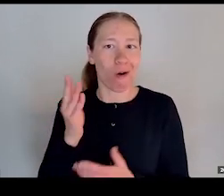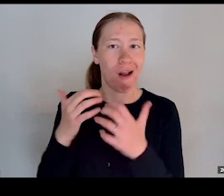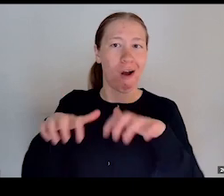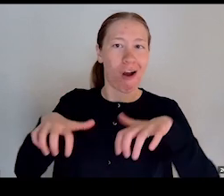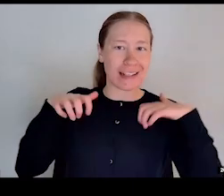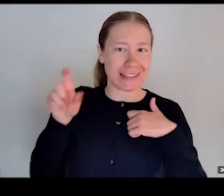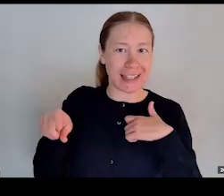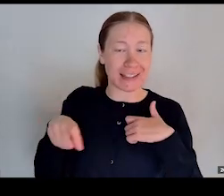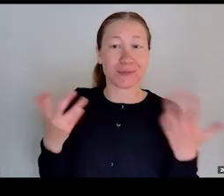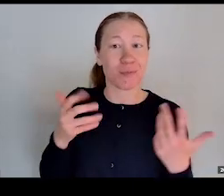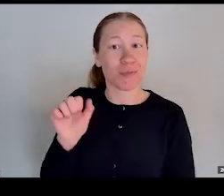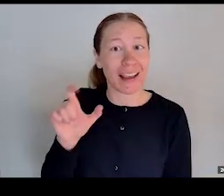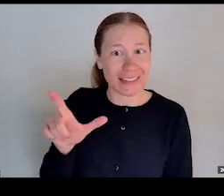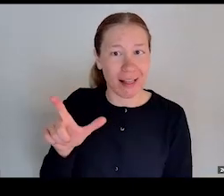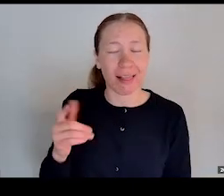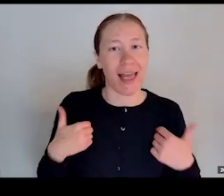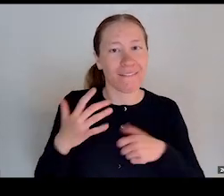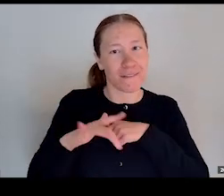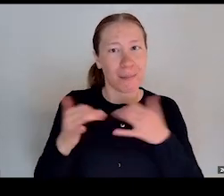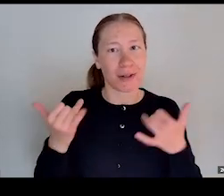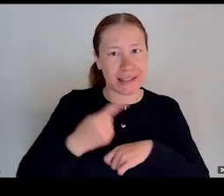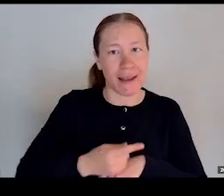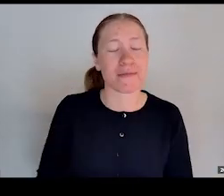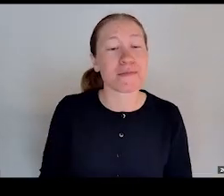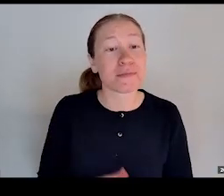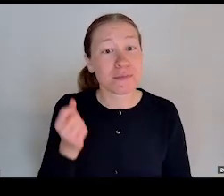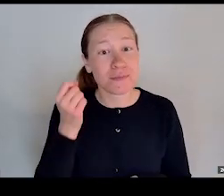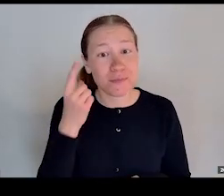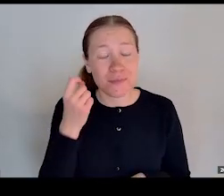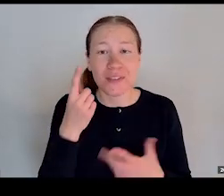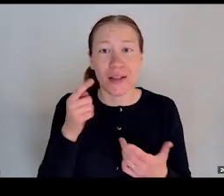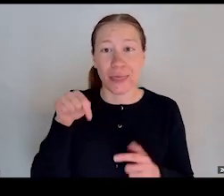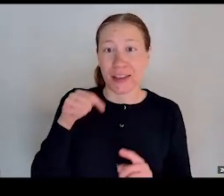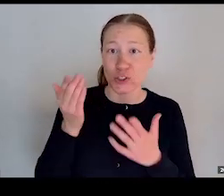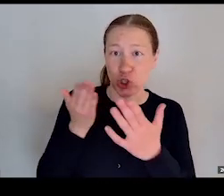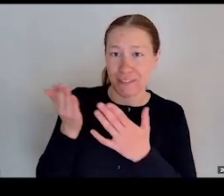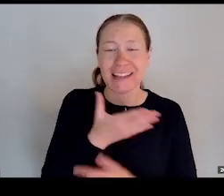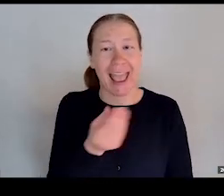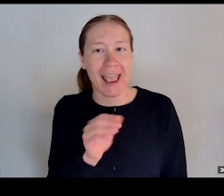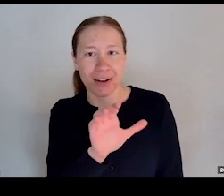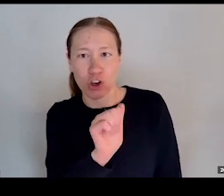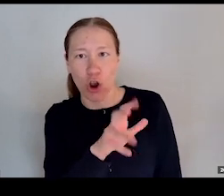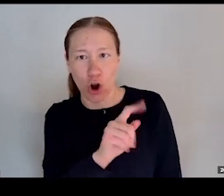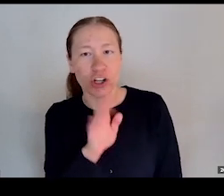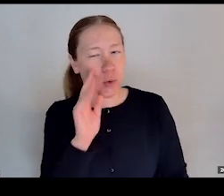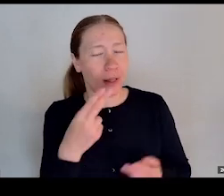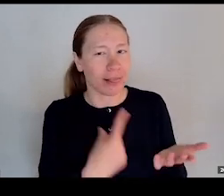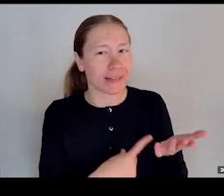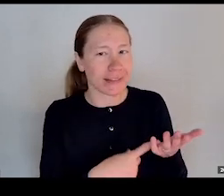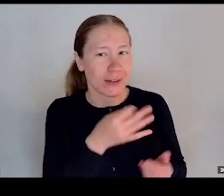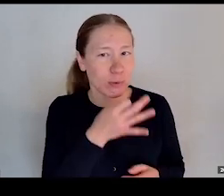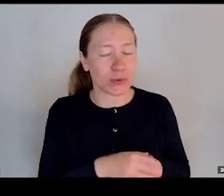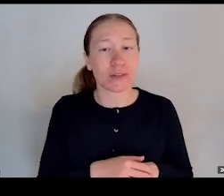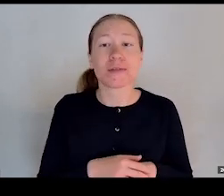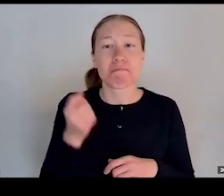American Sign Language, like we have today. Please note that this service, as well as CART, which I'll talk about on the next few slides, may